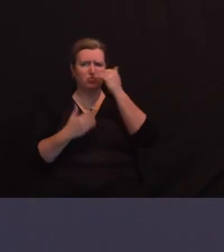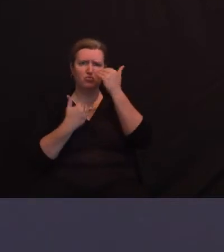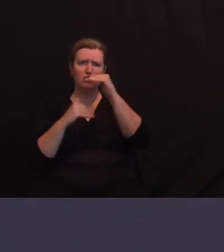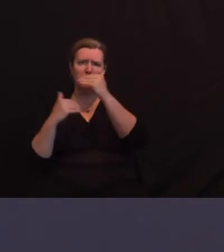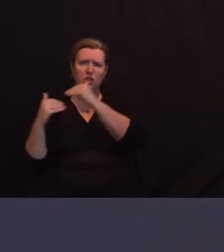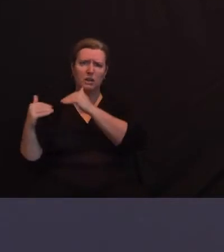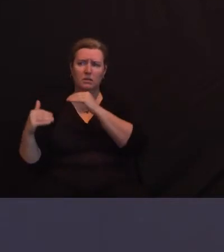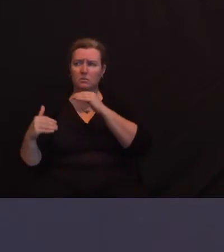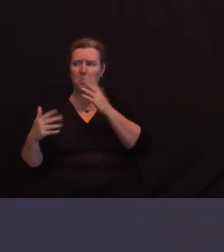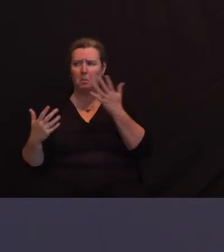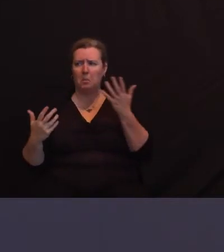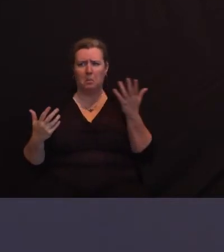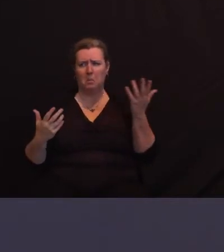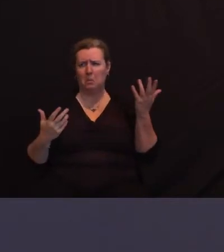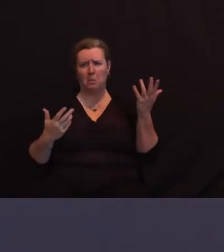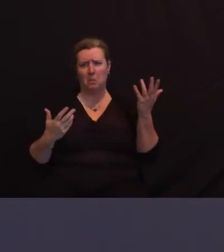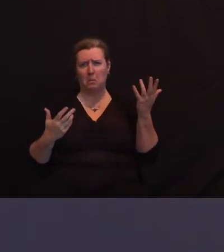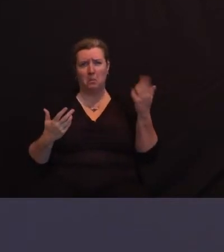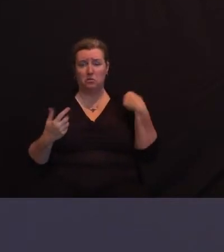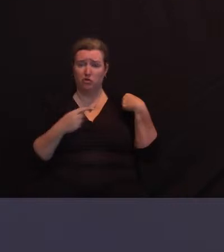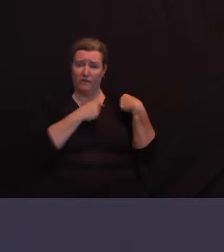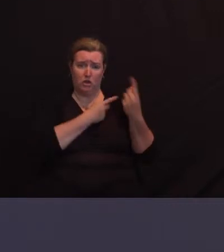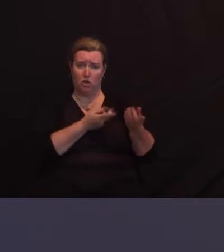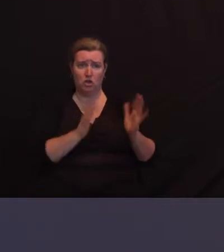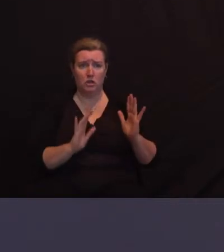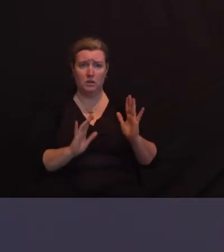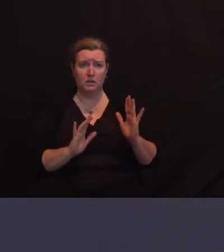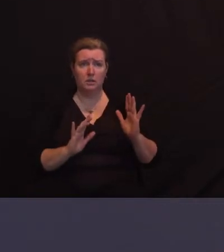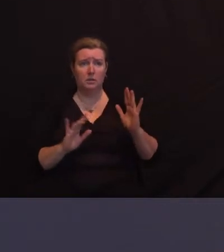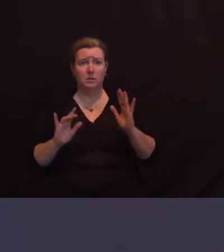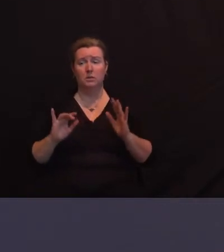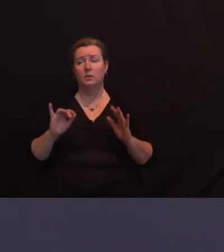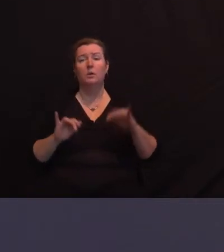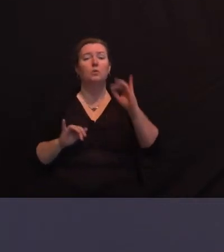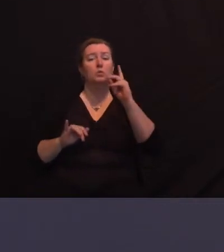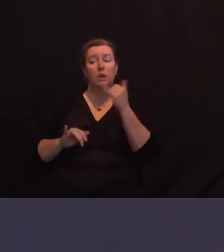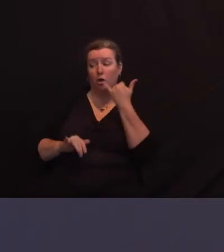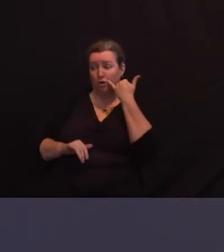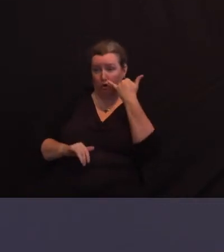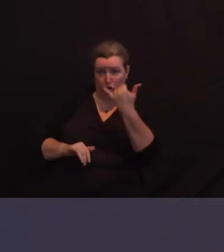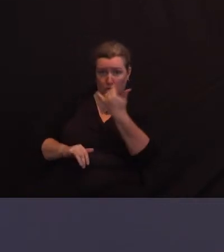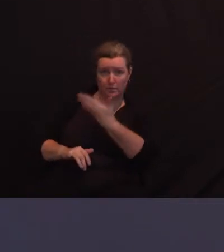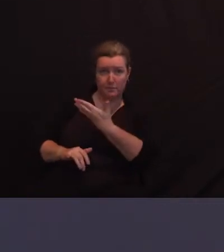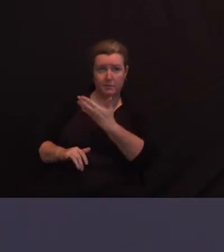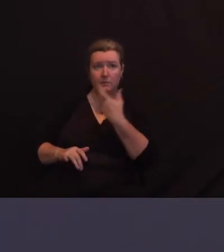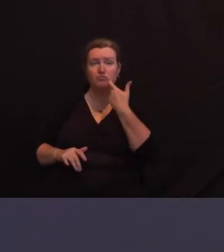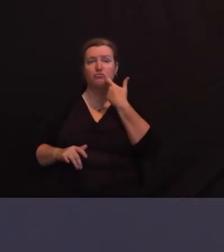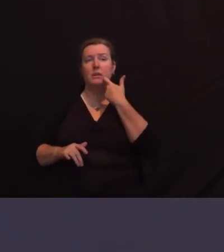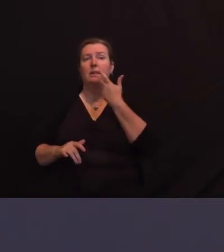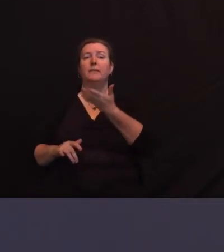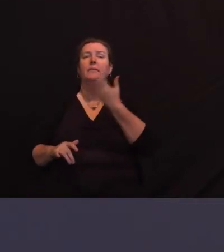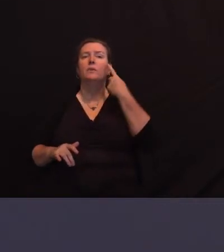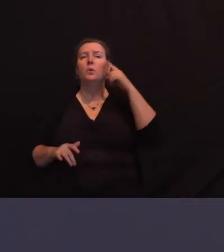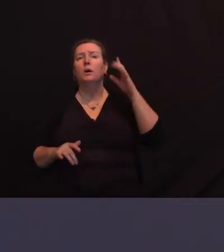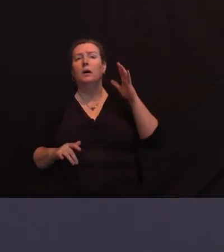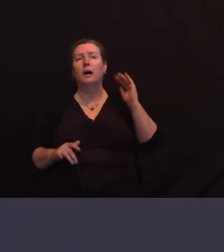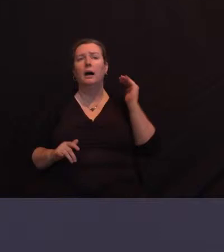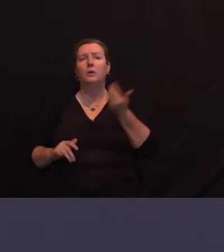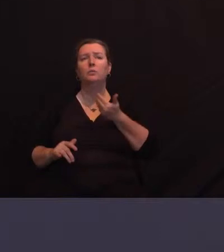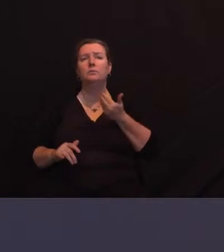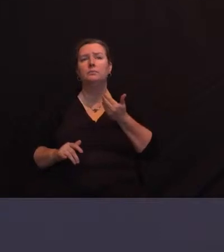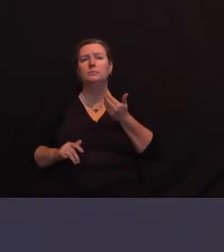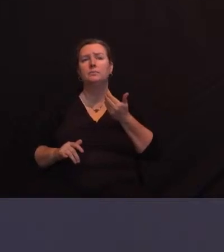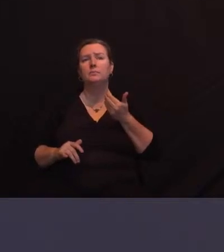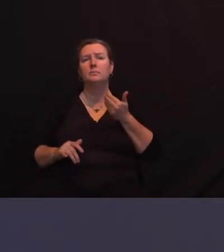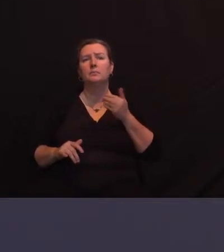and I and some colleagues were on a call on Saturday looking at modeling and where this is headed, and some of the scenarios aren't terribly pretty.